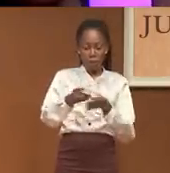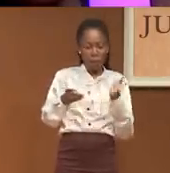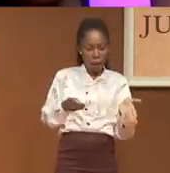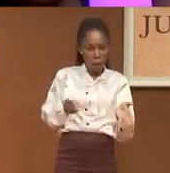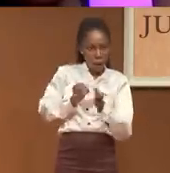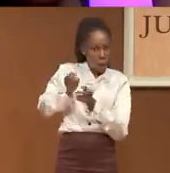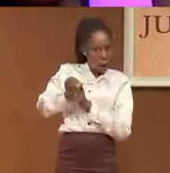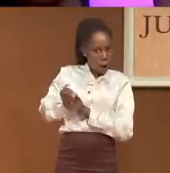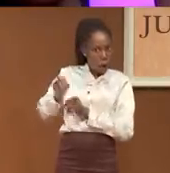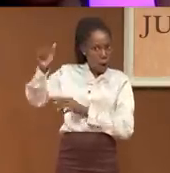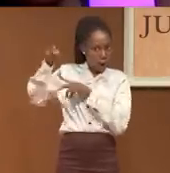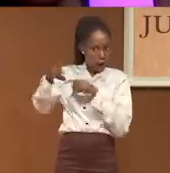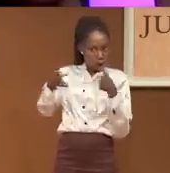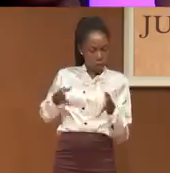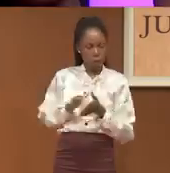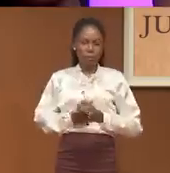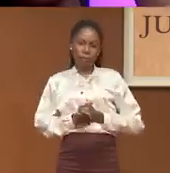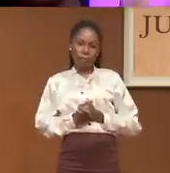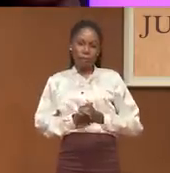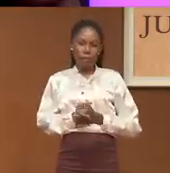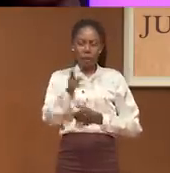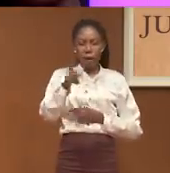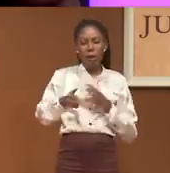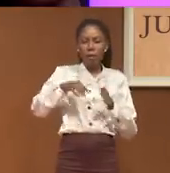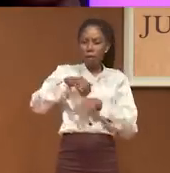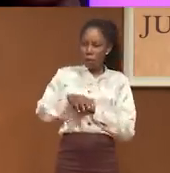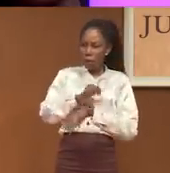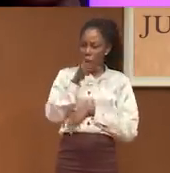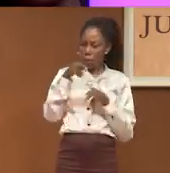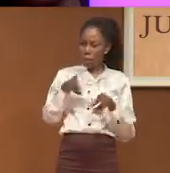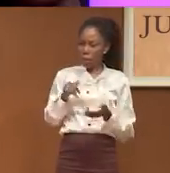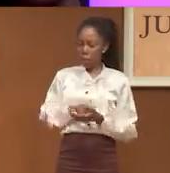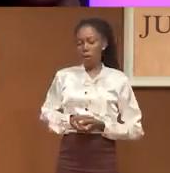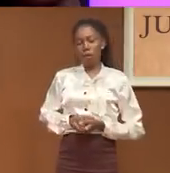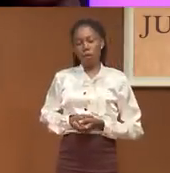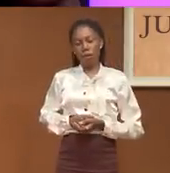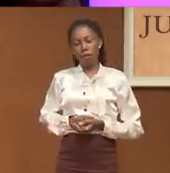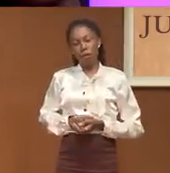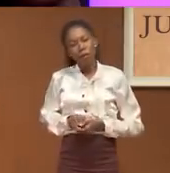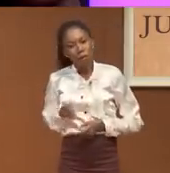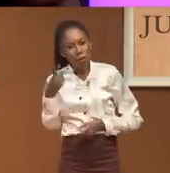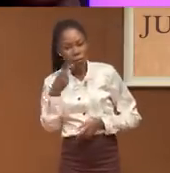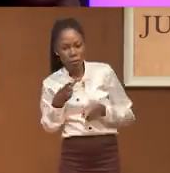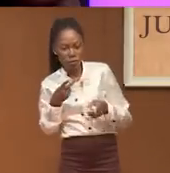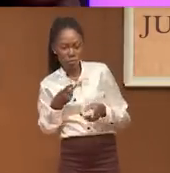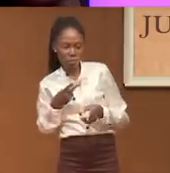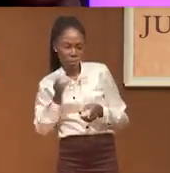there's anything on the land. So I sent someone again to go there. But surprisingly, when the person came back, he